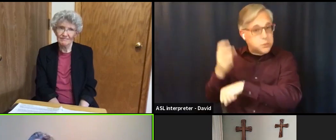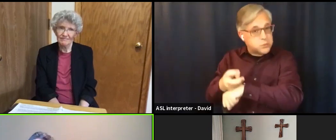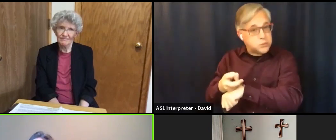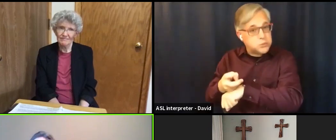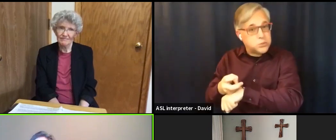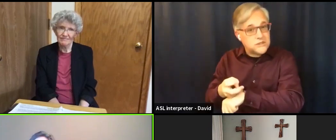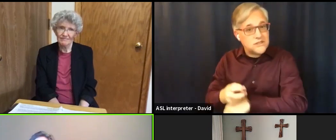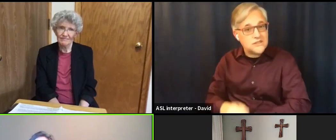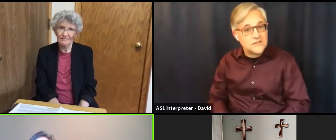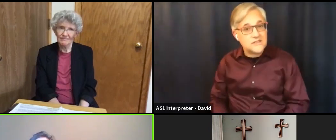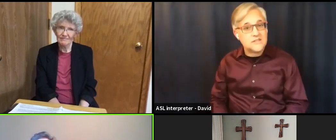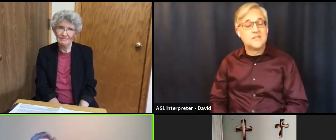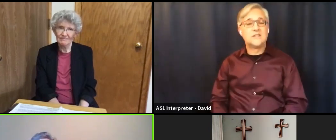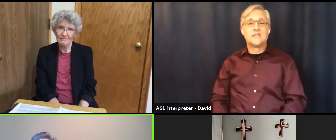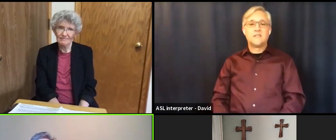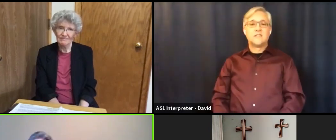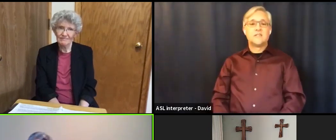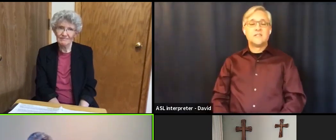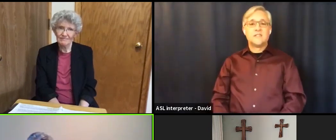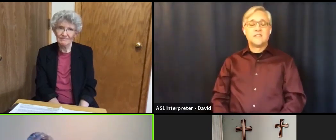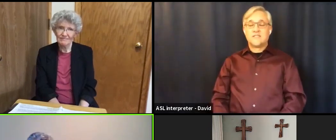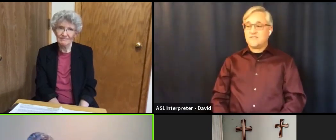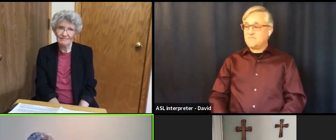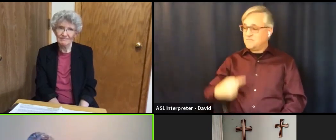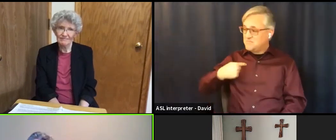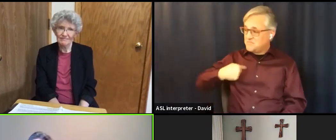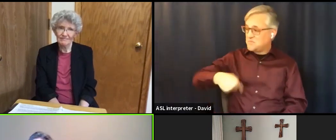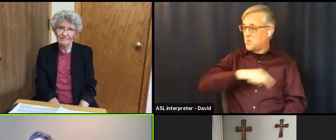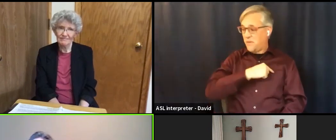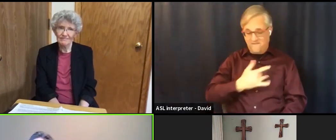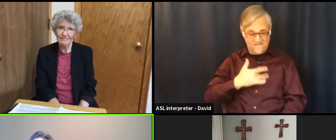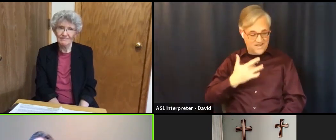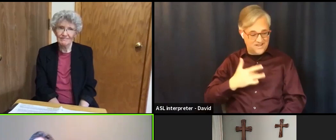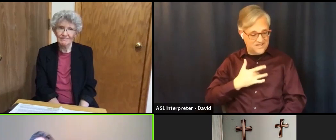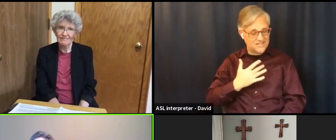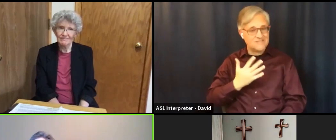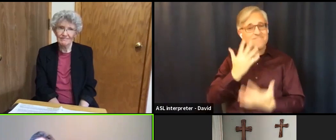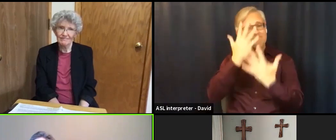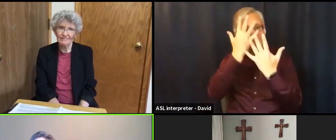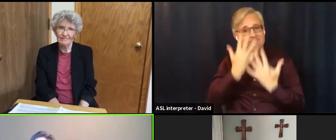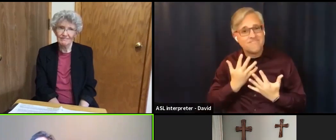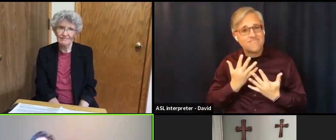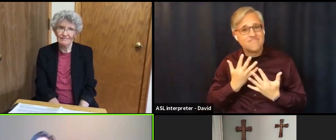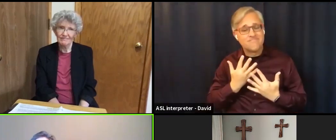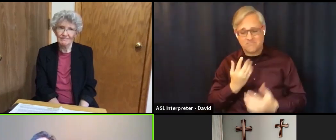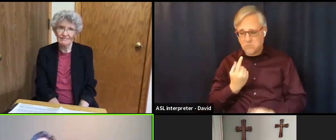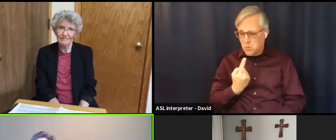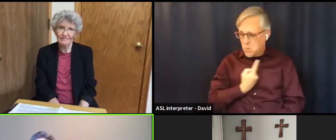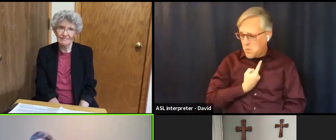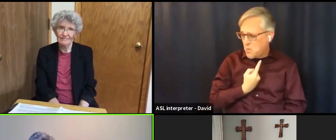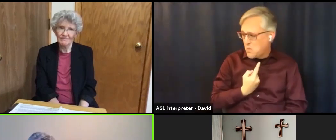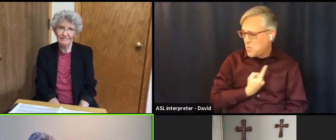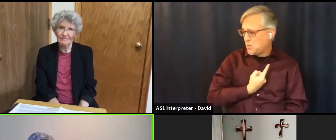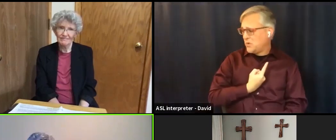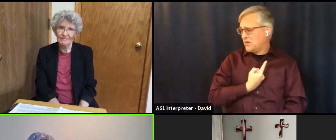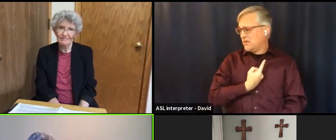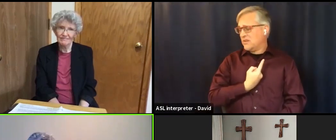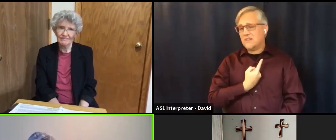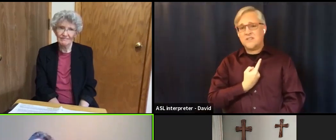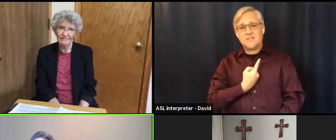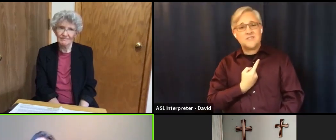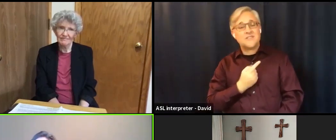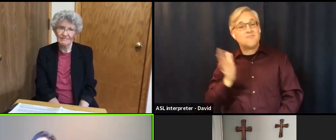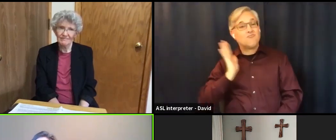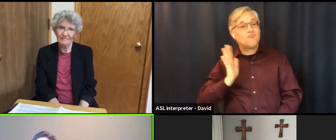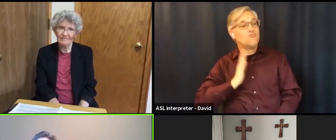The sense of sadness of being alone, the losses of our connections with